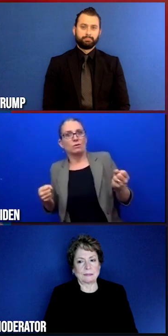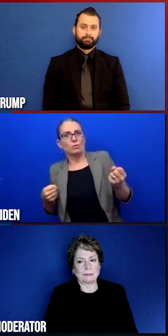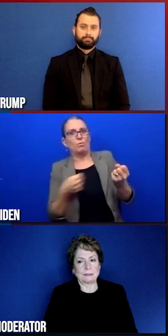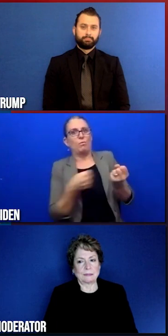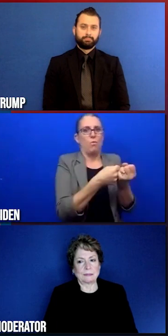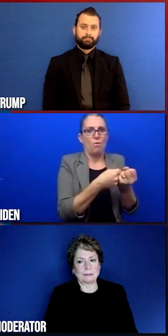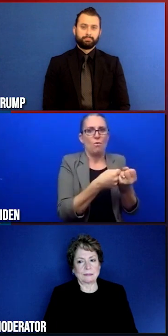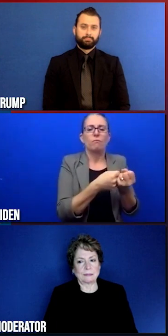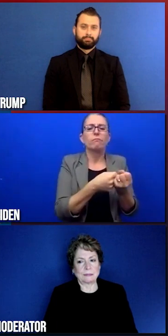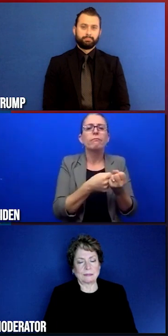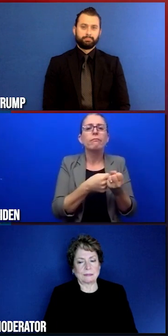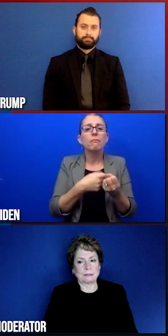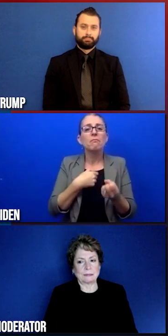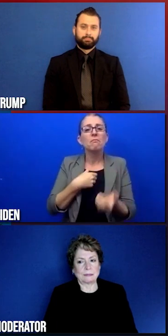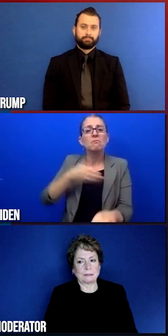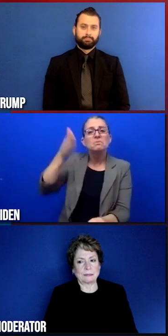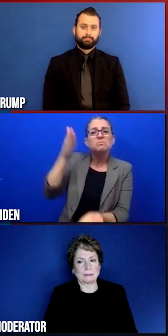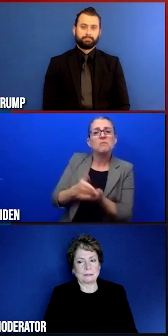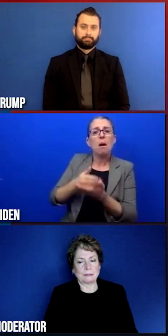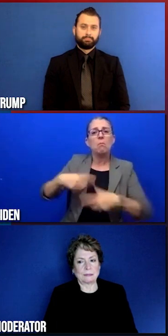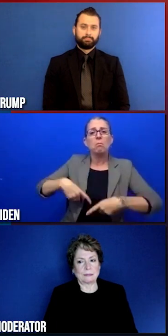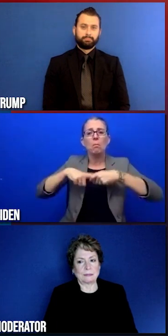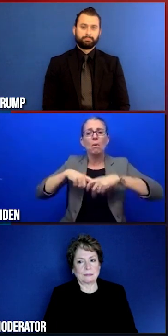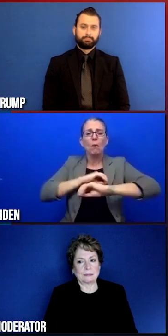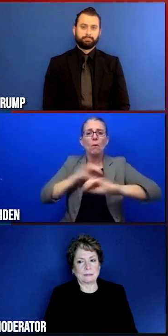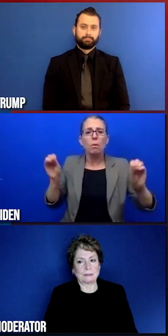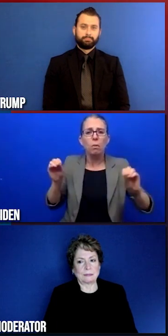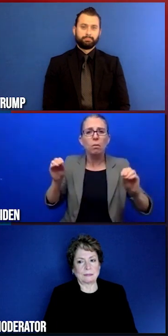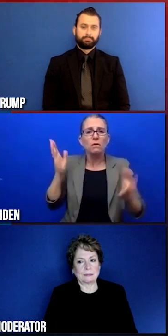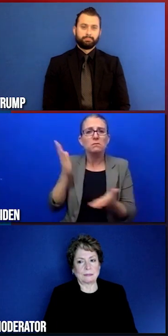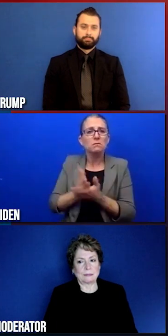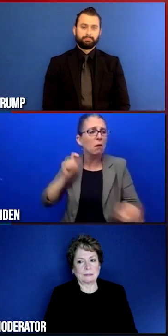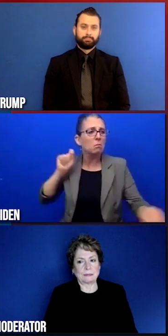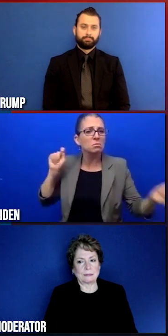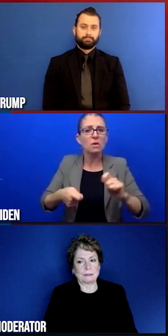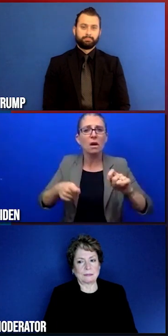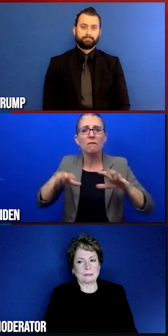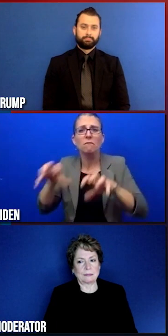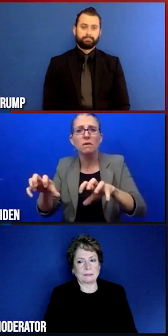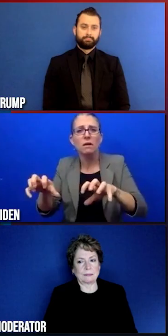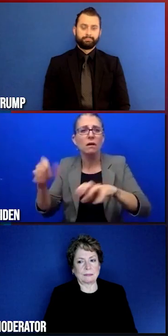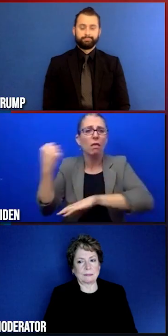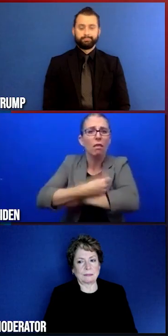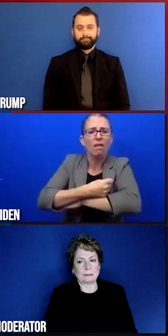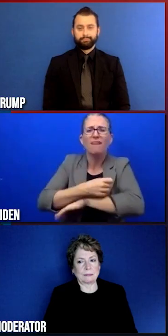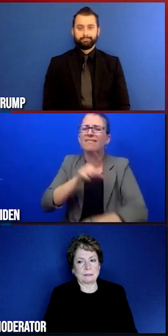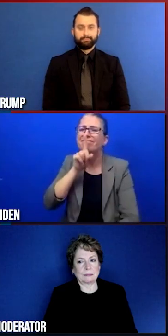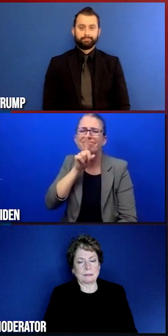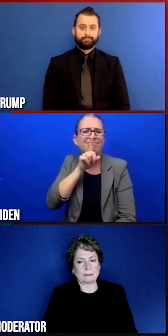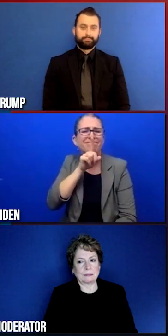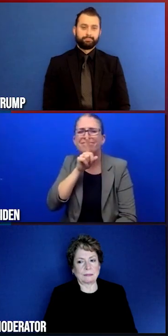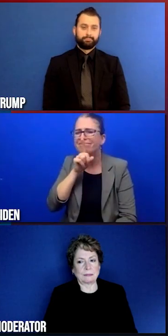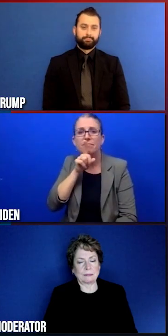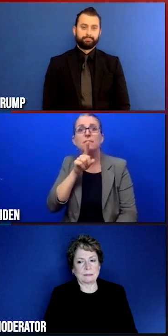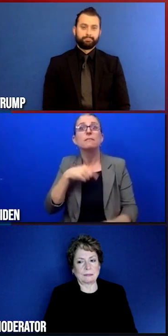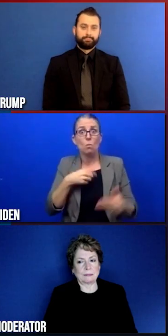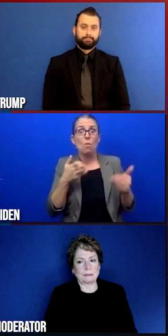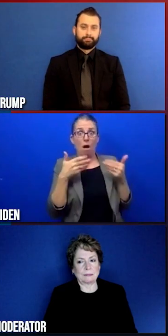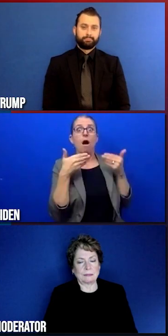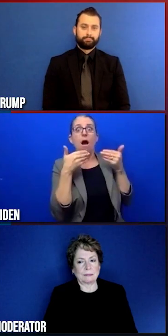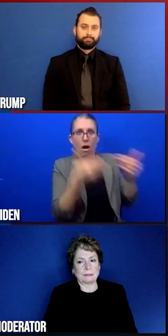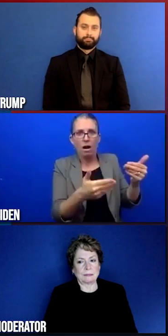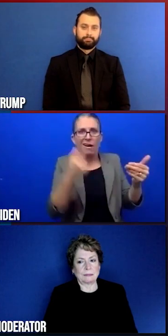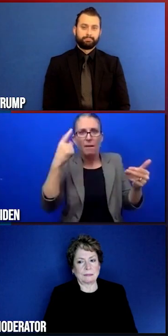that we open safely. And by the way, all you teachers out there, not that many of you are going to die, so don't worry about it. Come